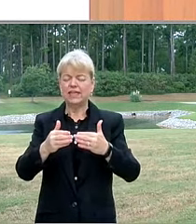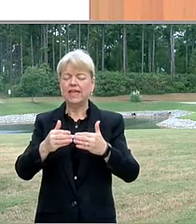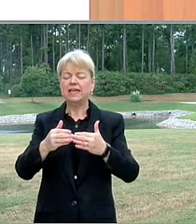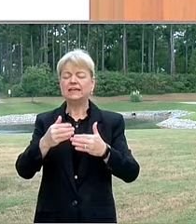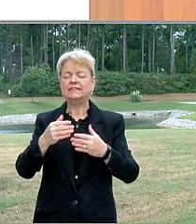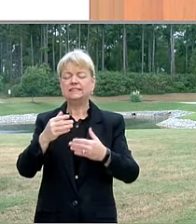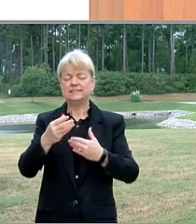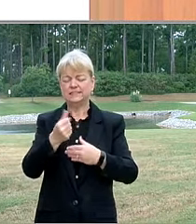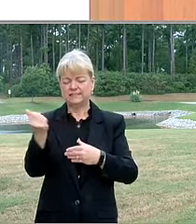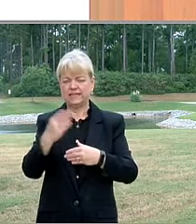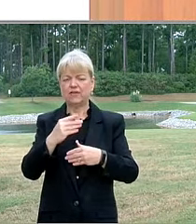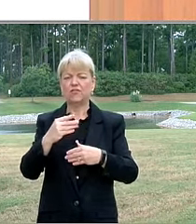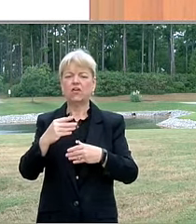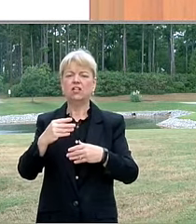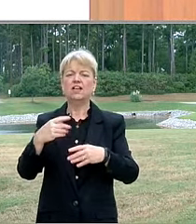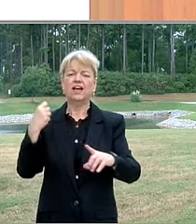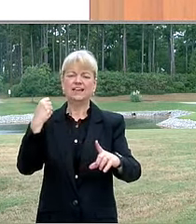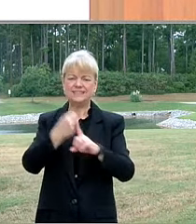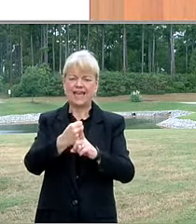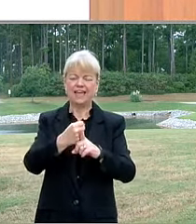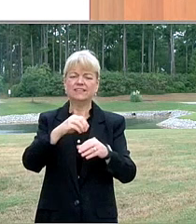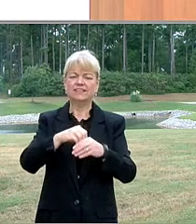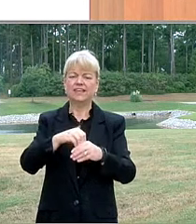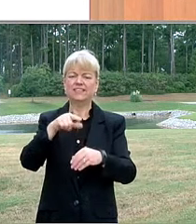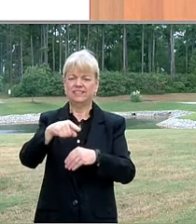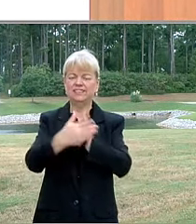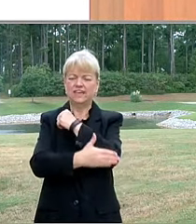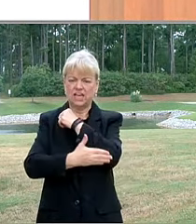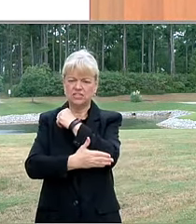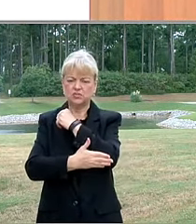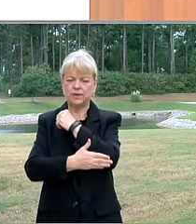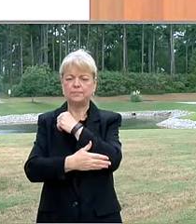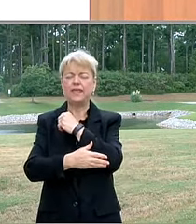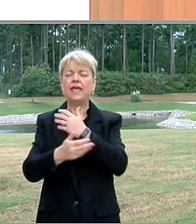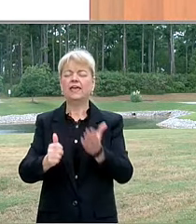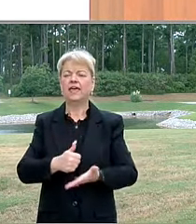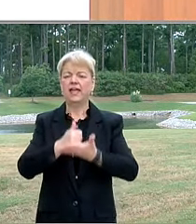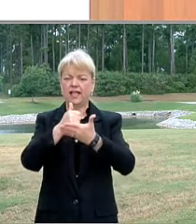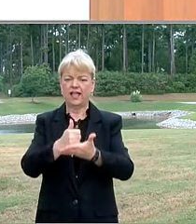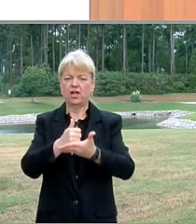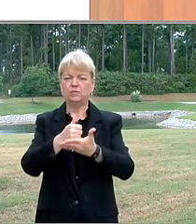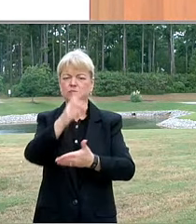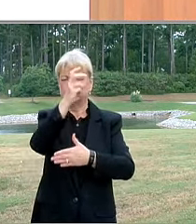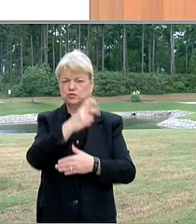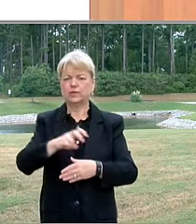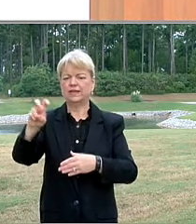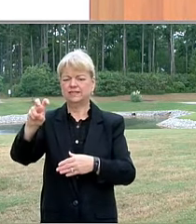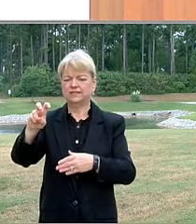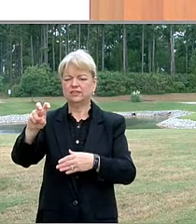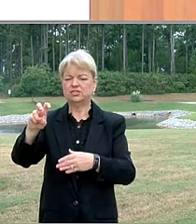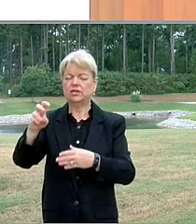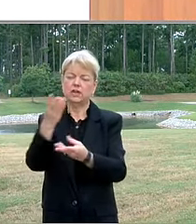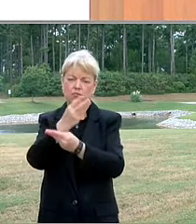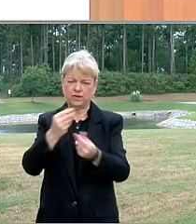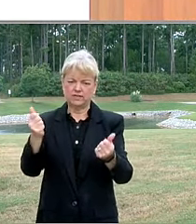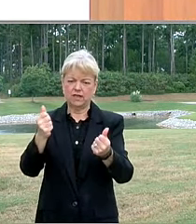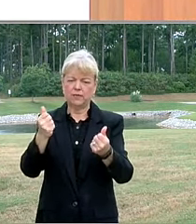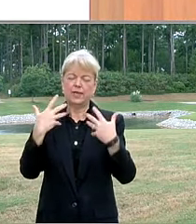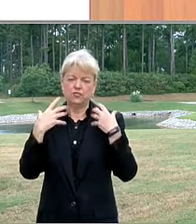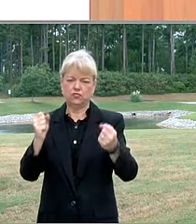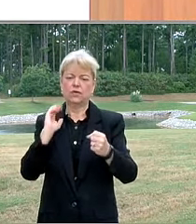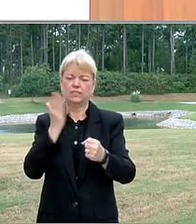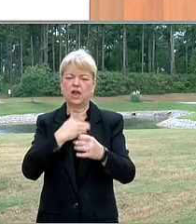country. This helped set the stage for the transition, for a transition of Operation Inherent Resolve, and strengthen